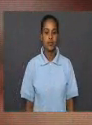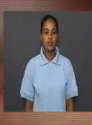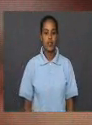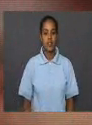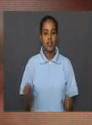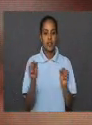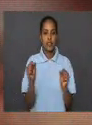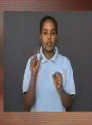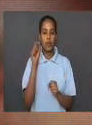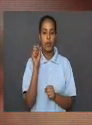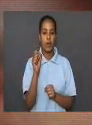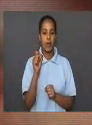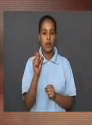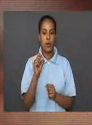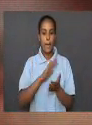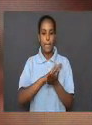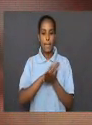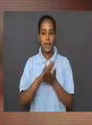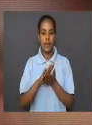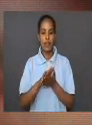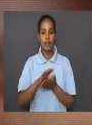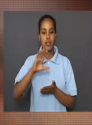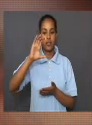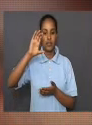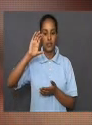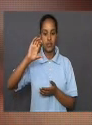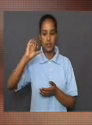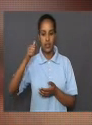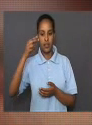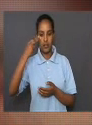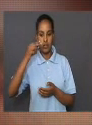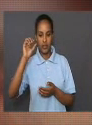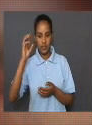The freezing point of pure camphor is